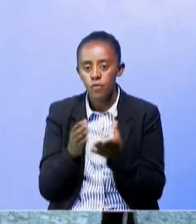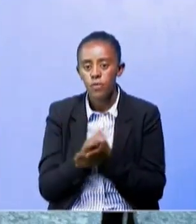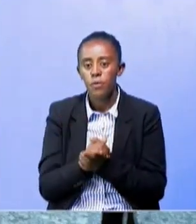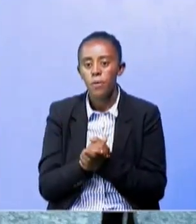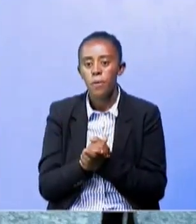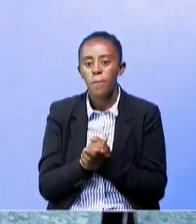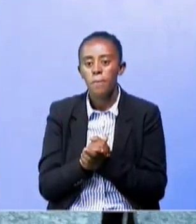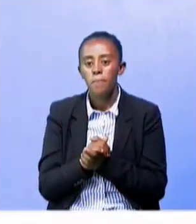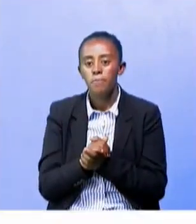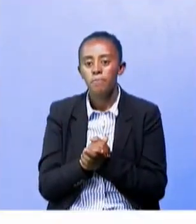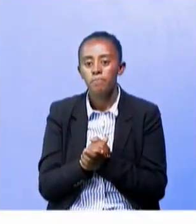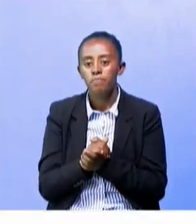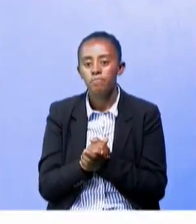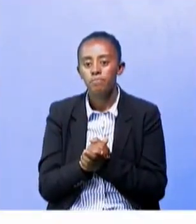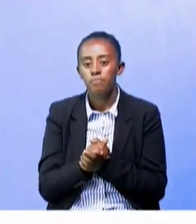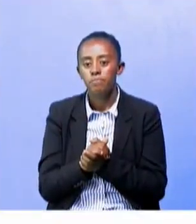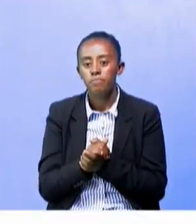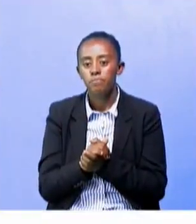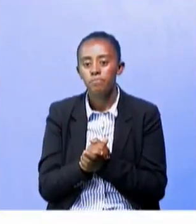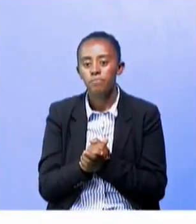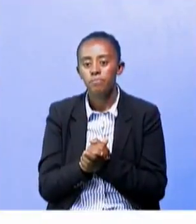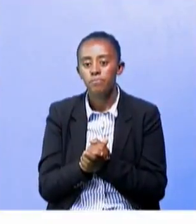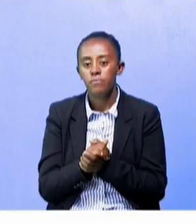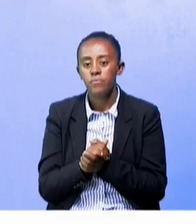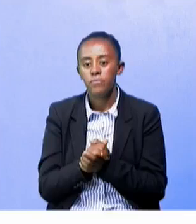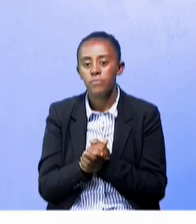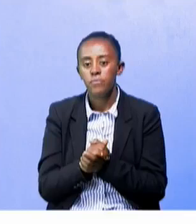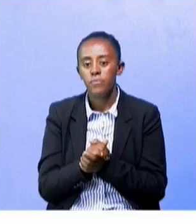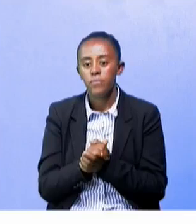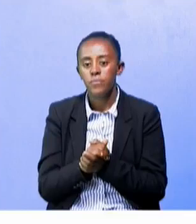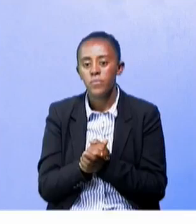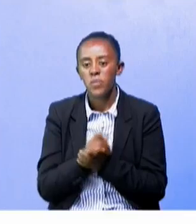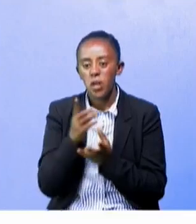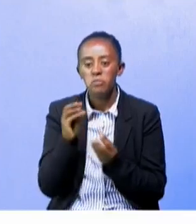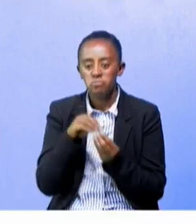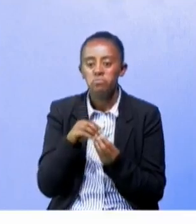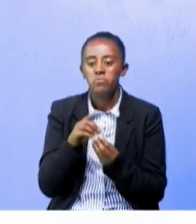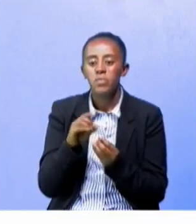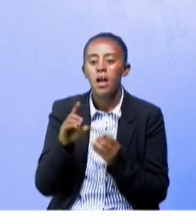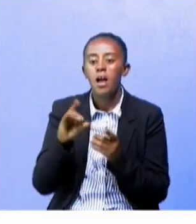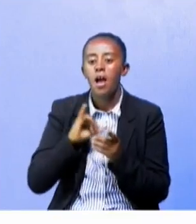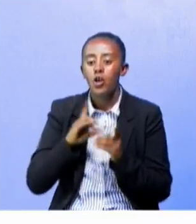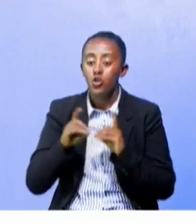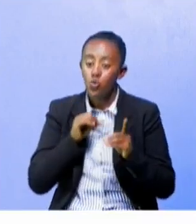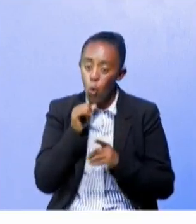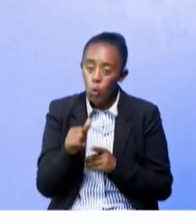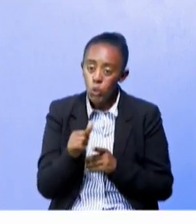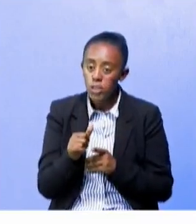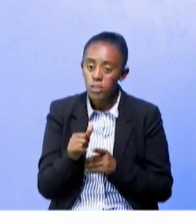Good. I don't really agree. Let me add one more. I don't